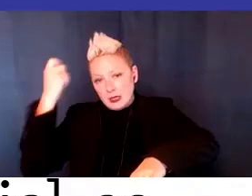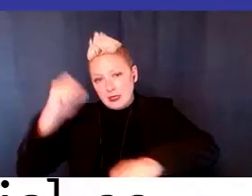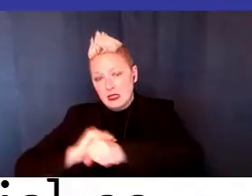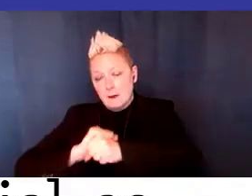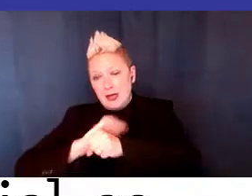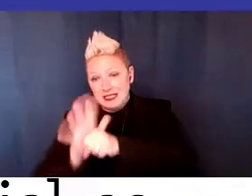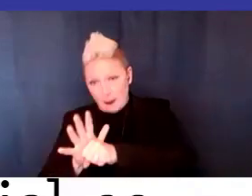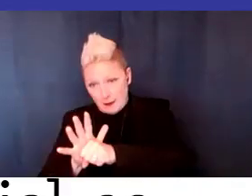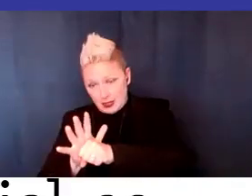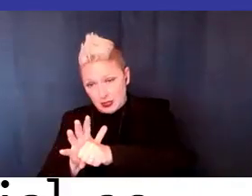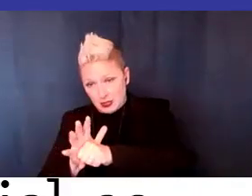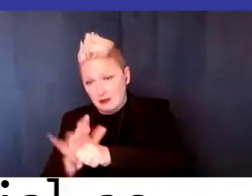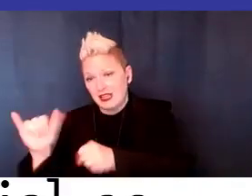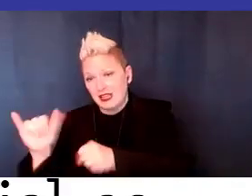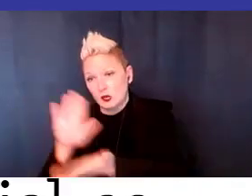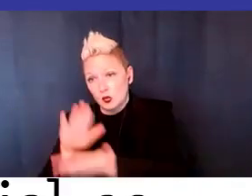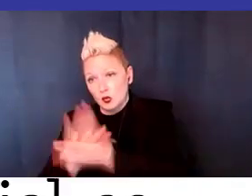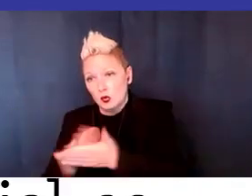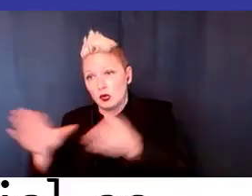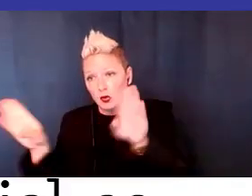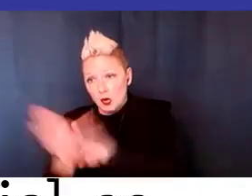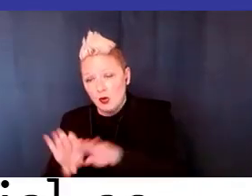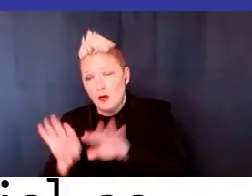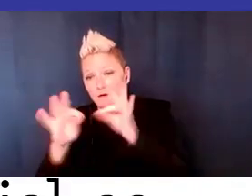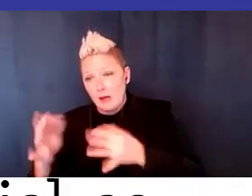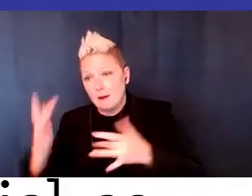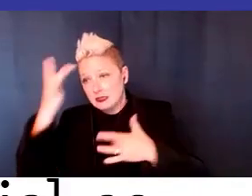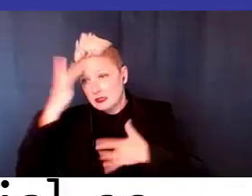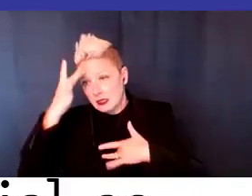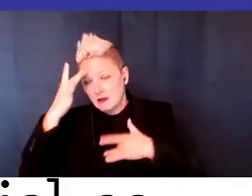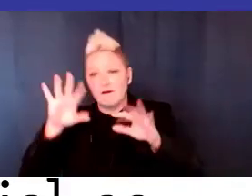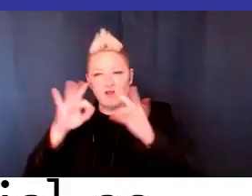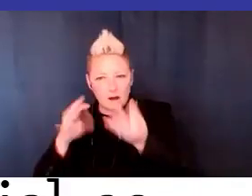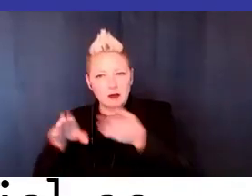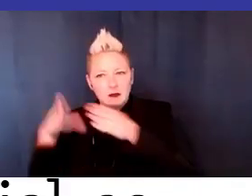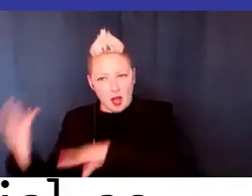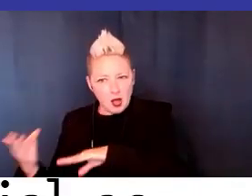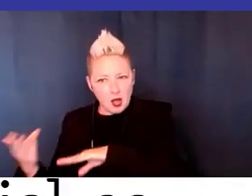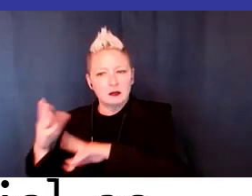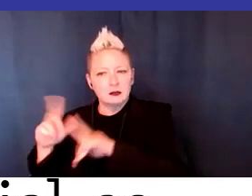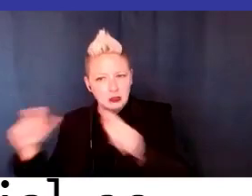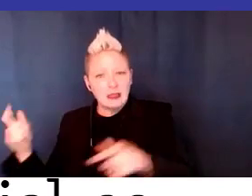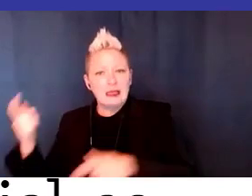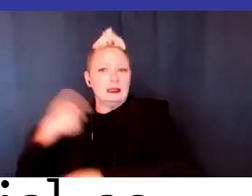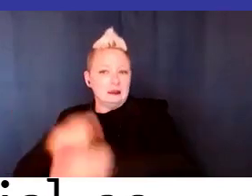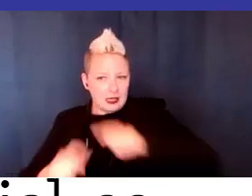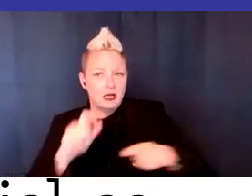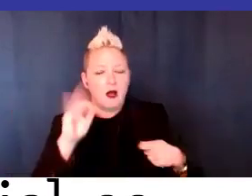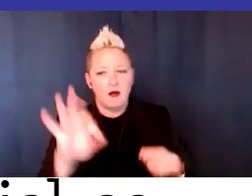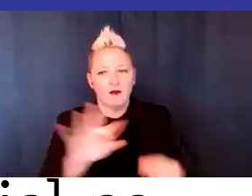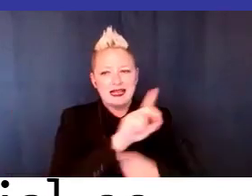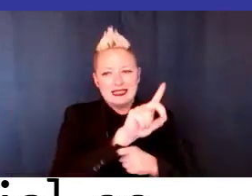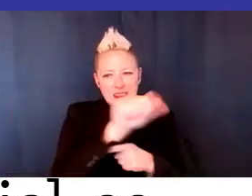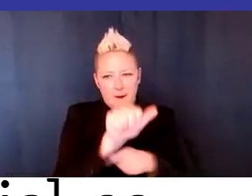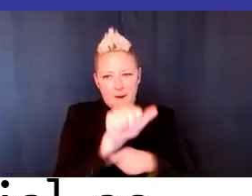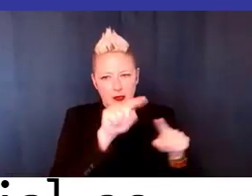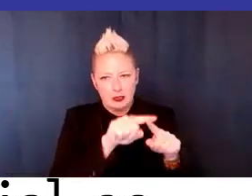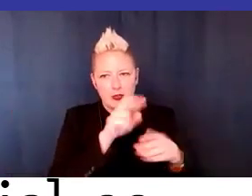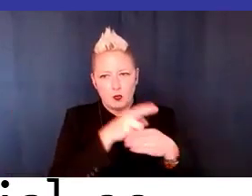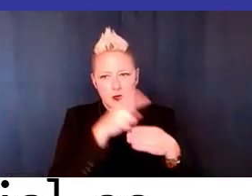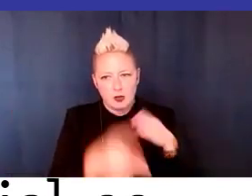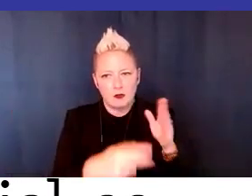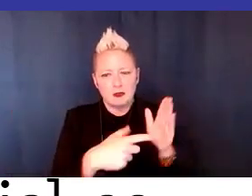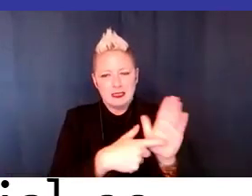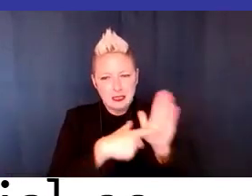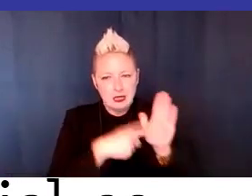as school closures, family illness or loss, etc., rather than a disability that results in a need for